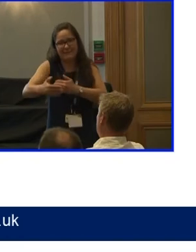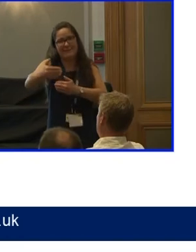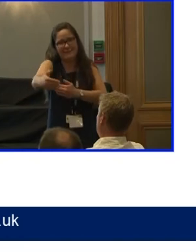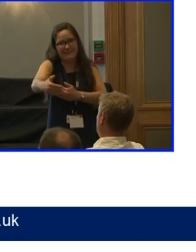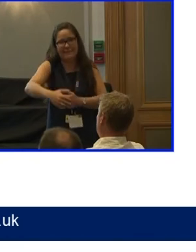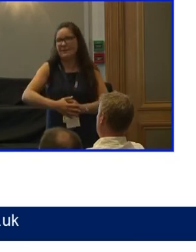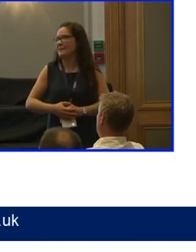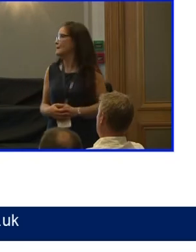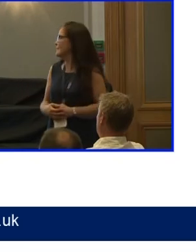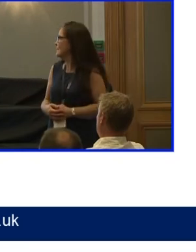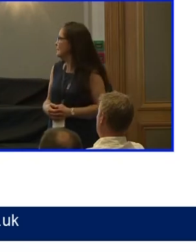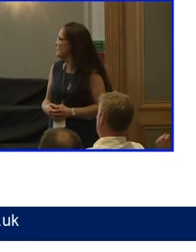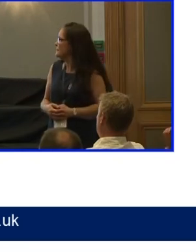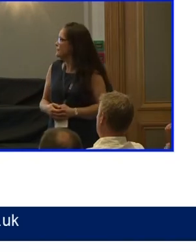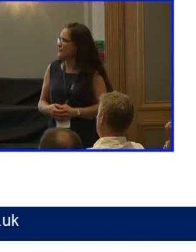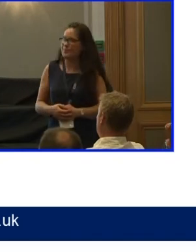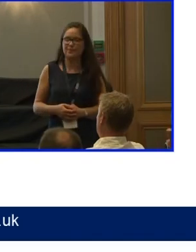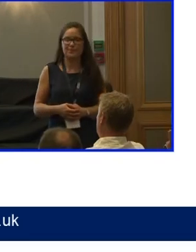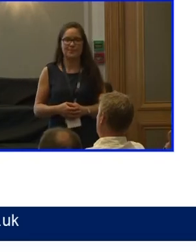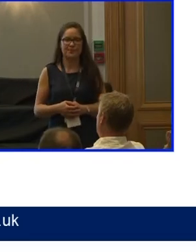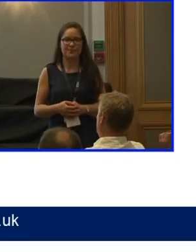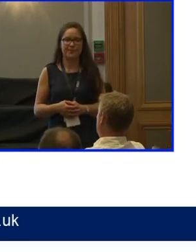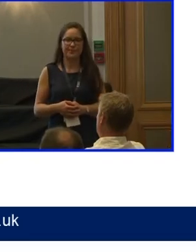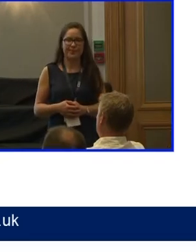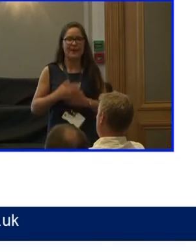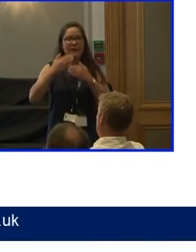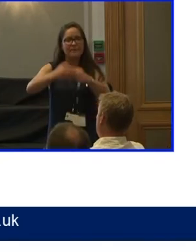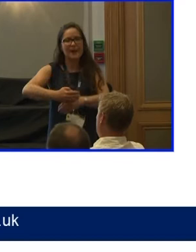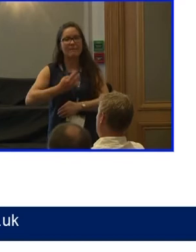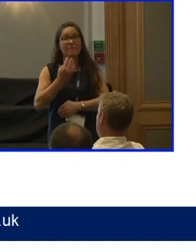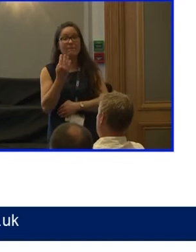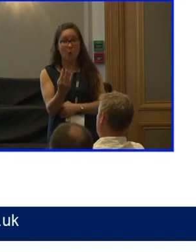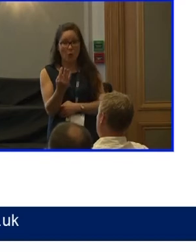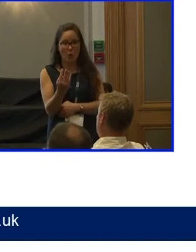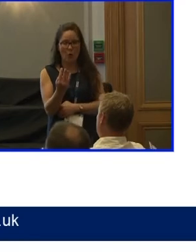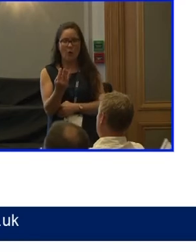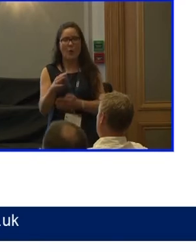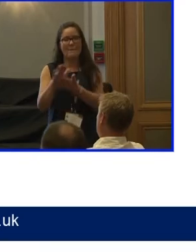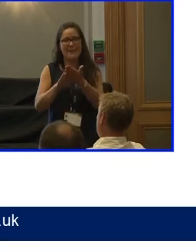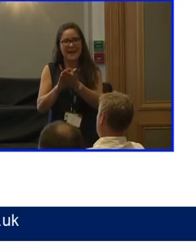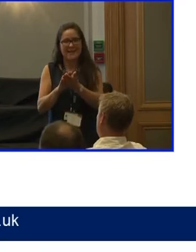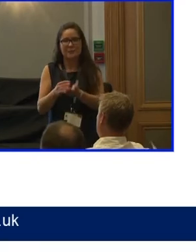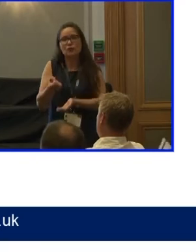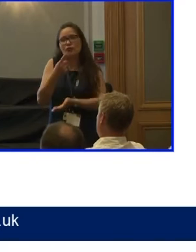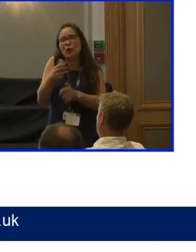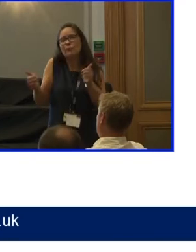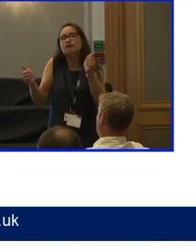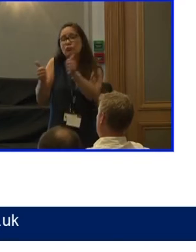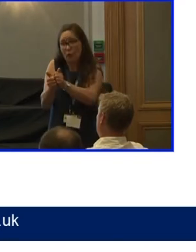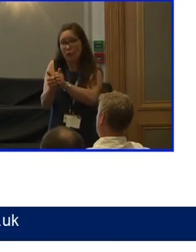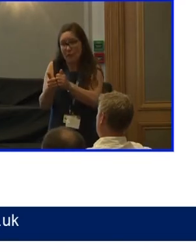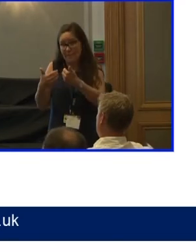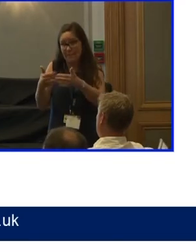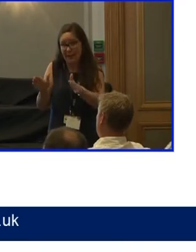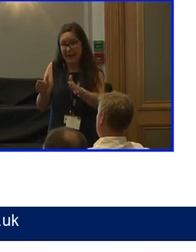So moving on to then phase 4 clinical trials. So these trials take place after the drug has been approved for use. And they're important to